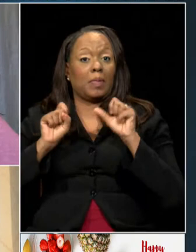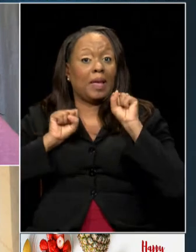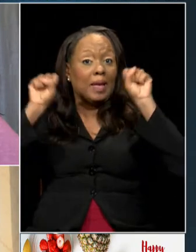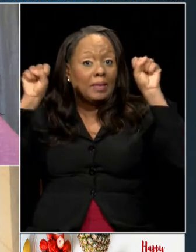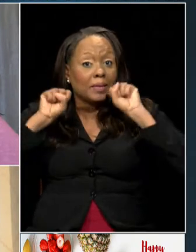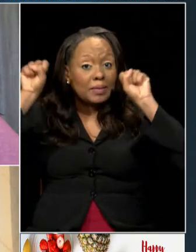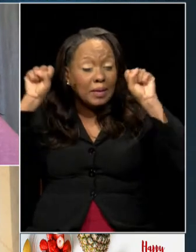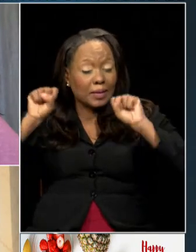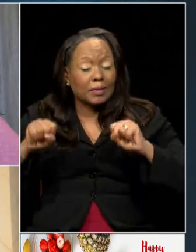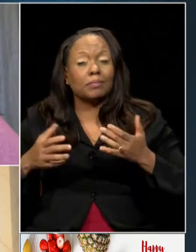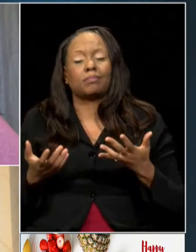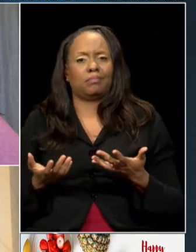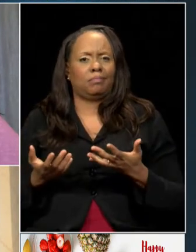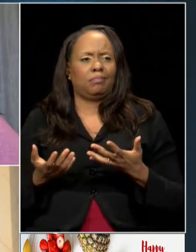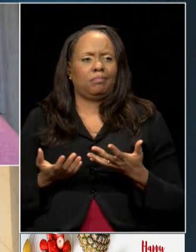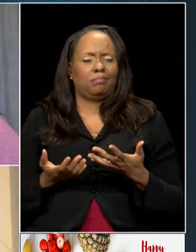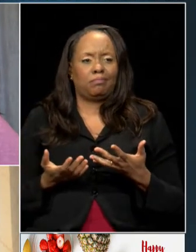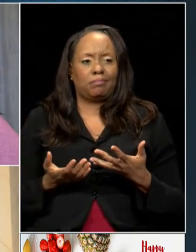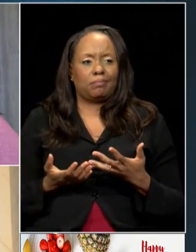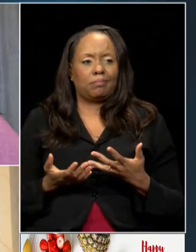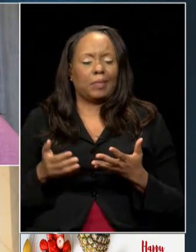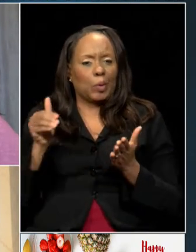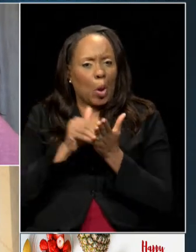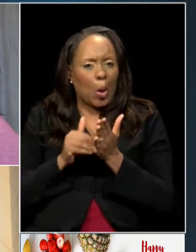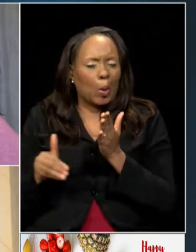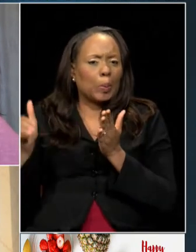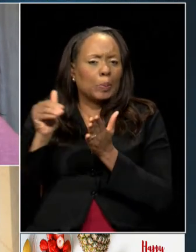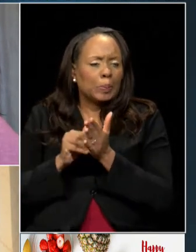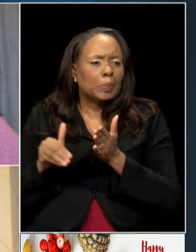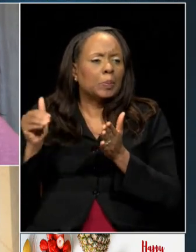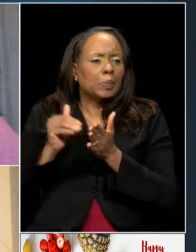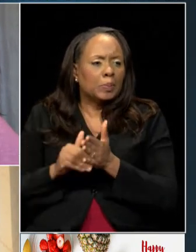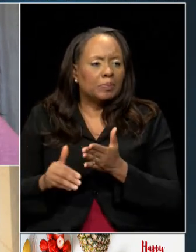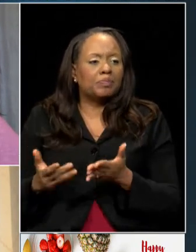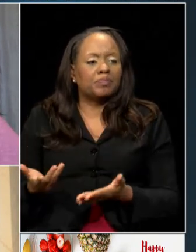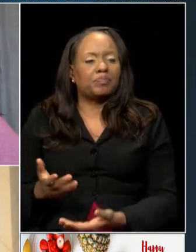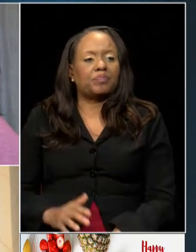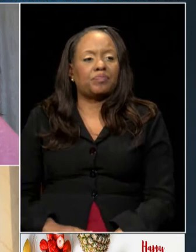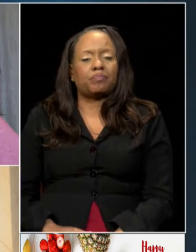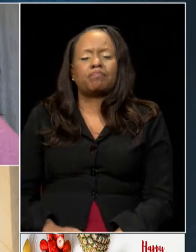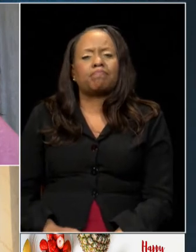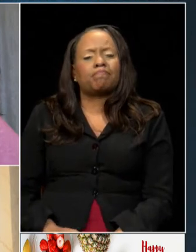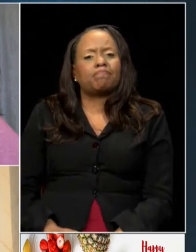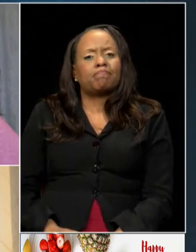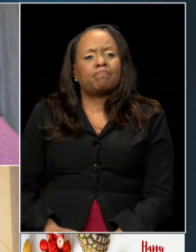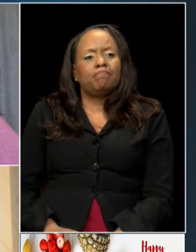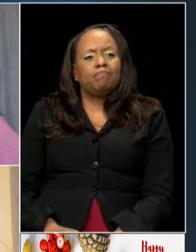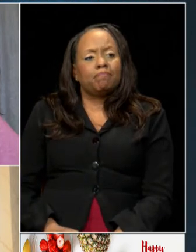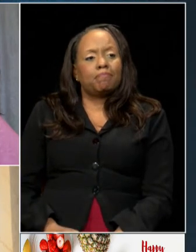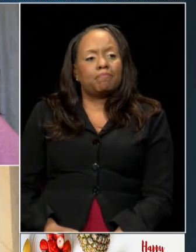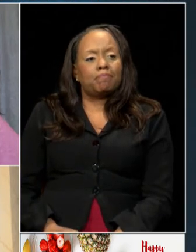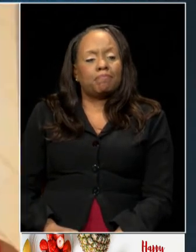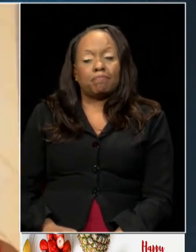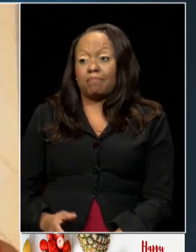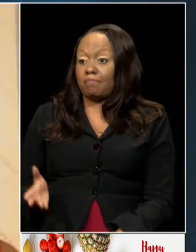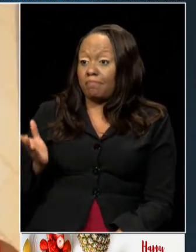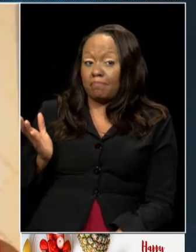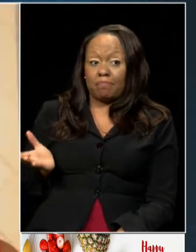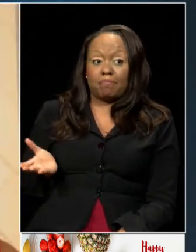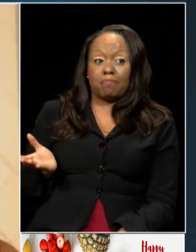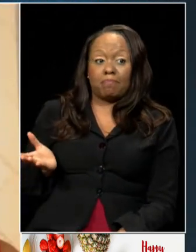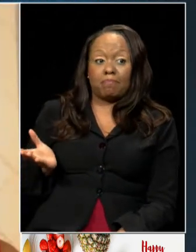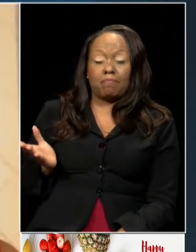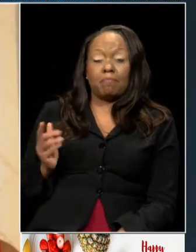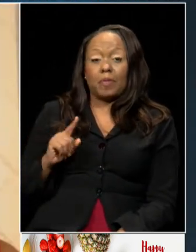exercise, these things keep coming back. And I want to come right back to you, Dr. Scantlebury, because this is